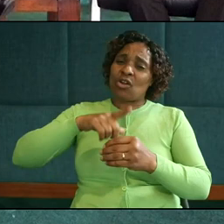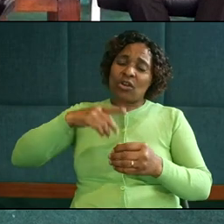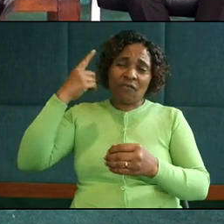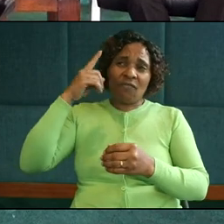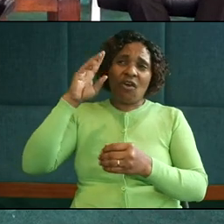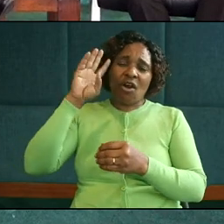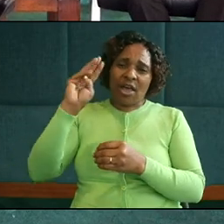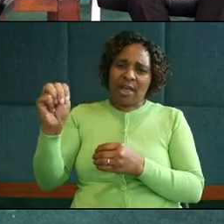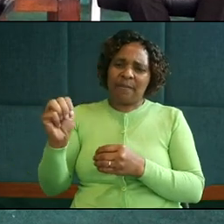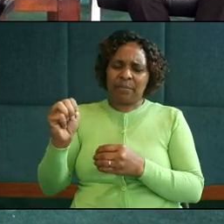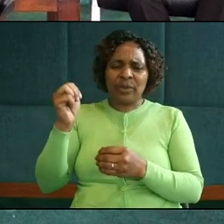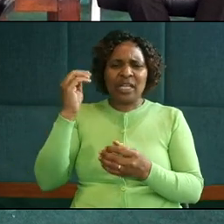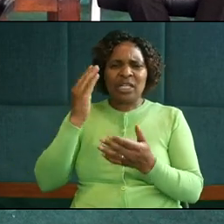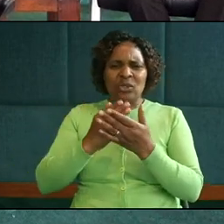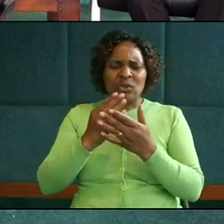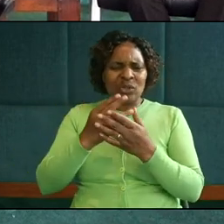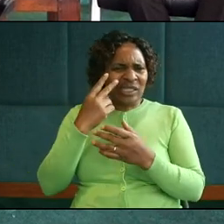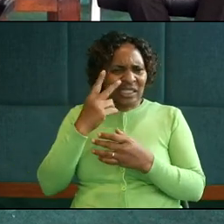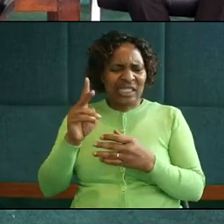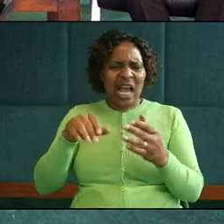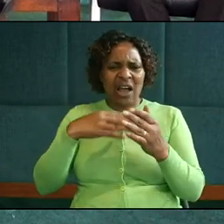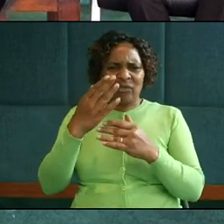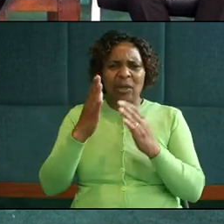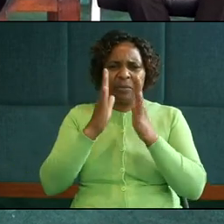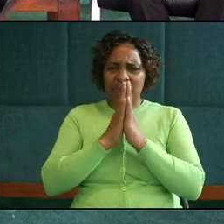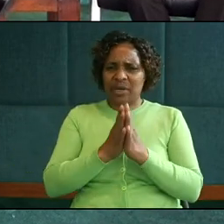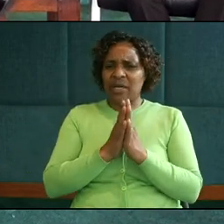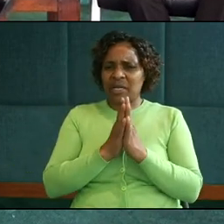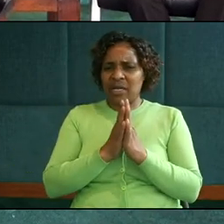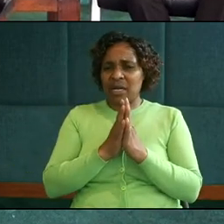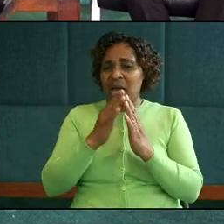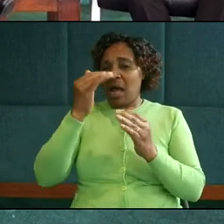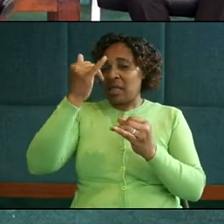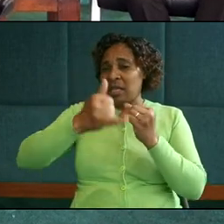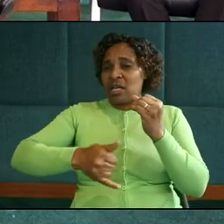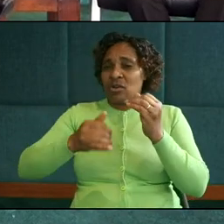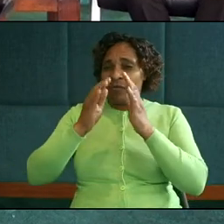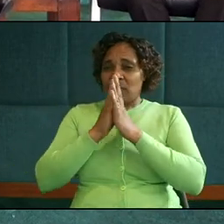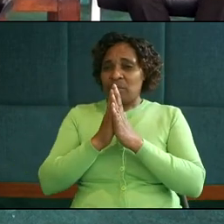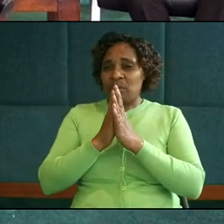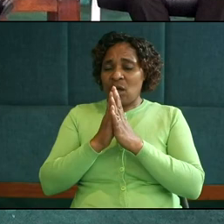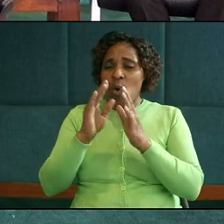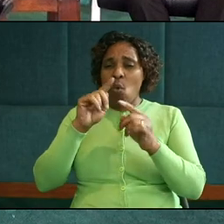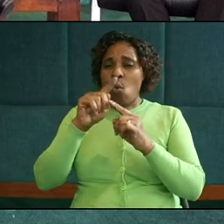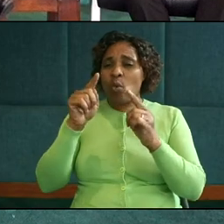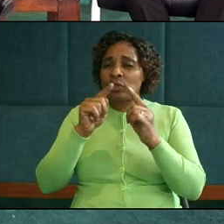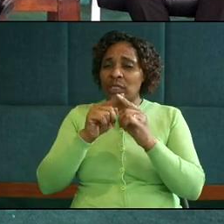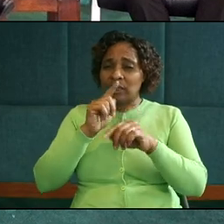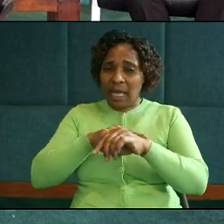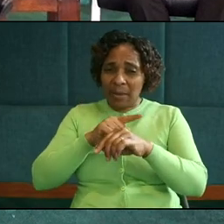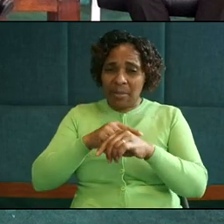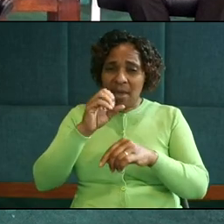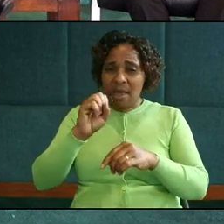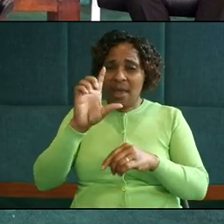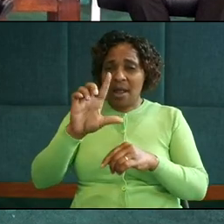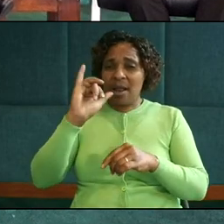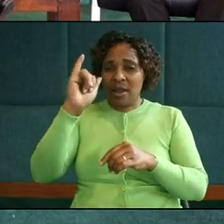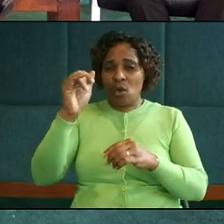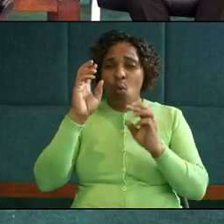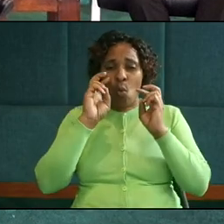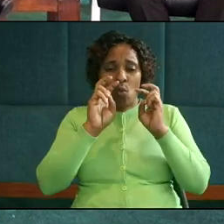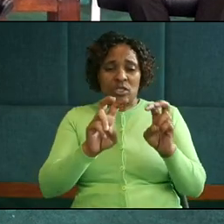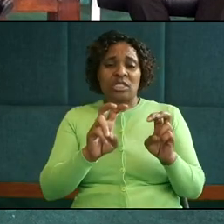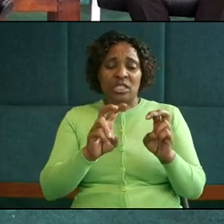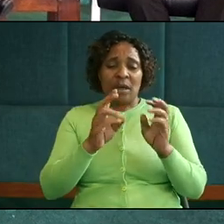Indeed. So you can see that after all that prayer, you know, at the end of that prayer, while Eli is watching her, he says, "Go on, your prayer has